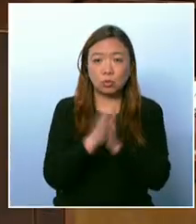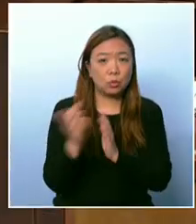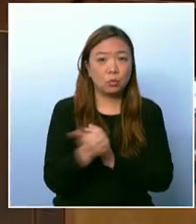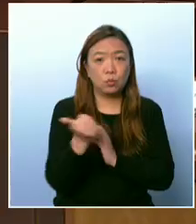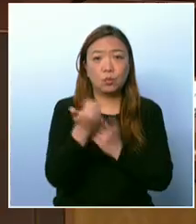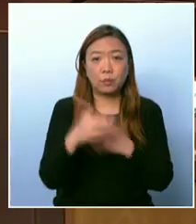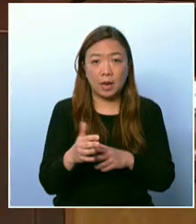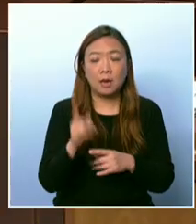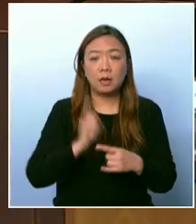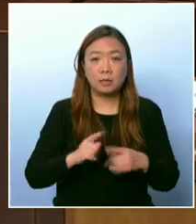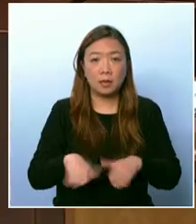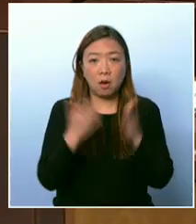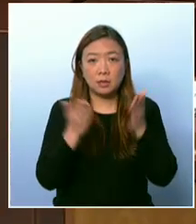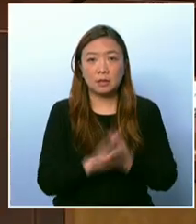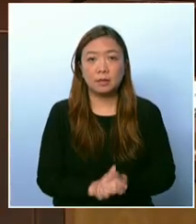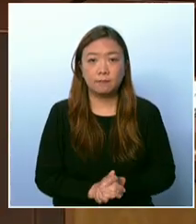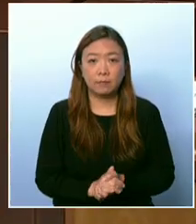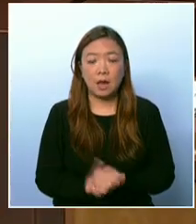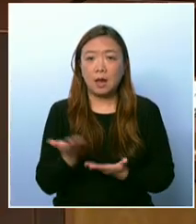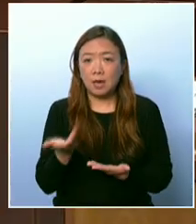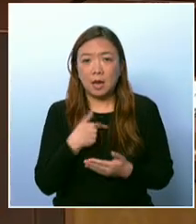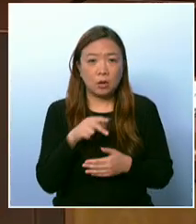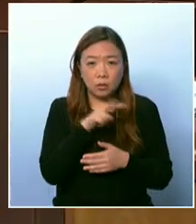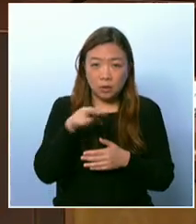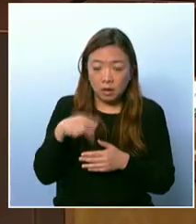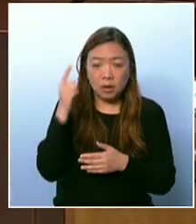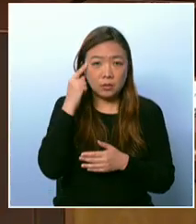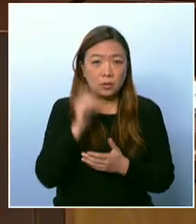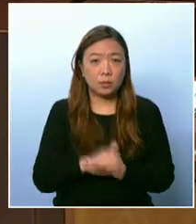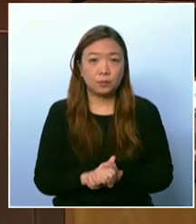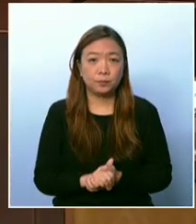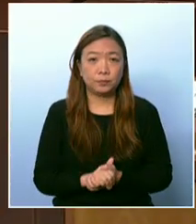I'm waiting for a signal that everything is clear before we proceed.